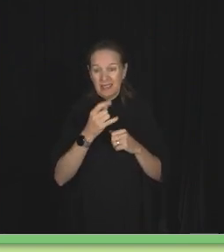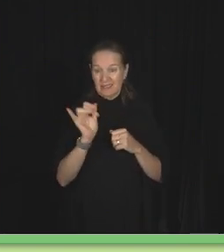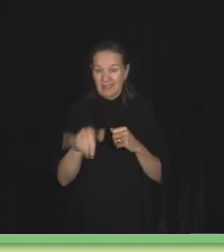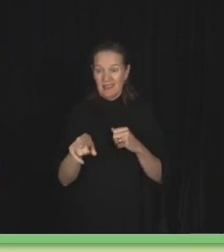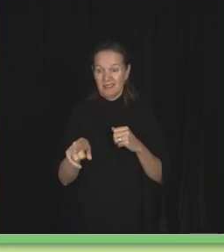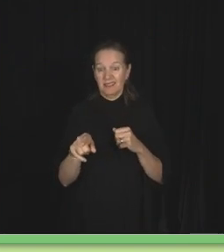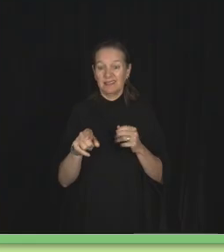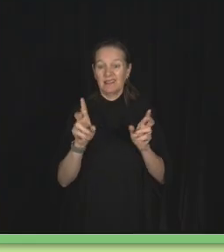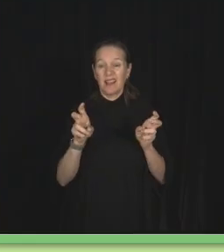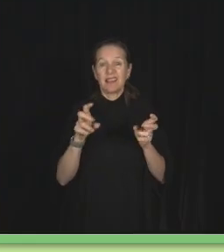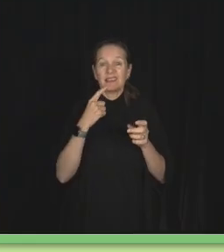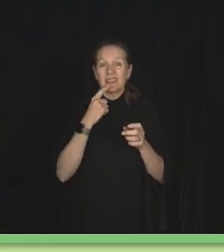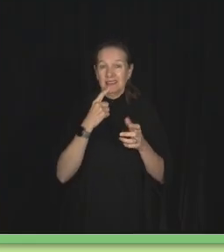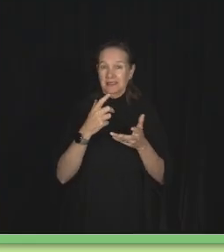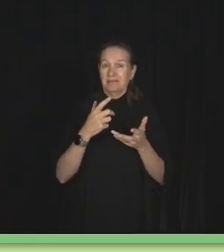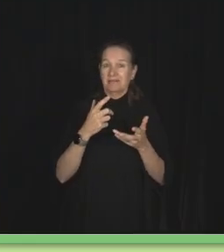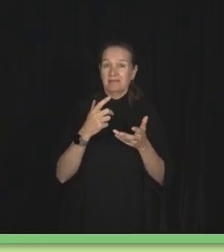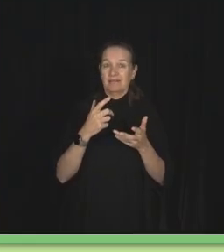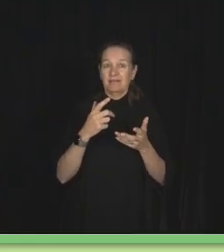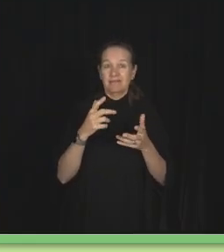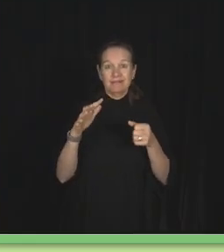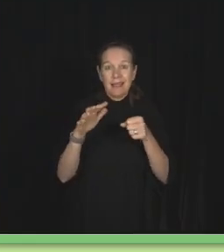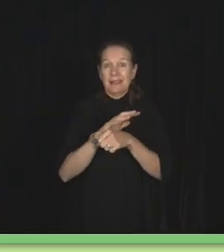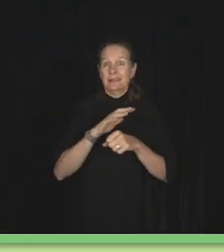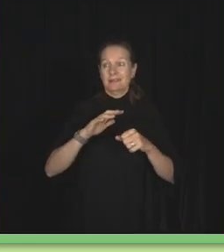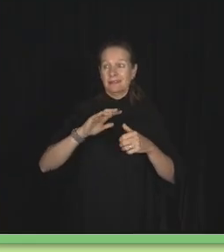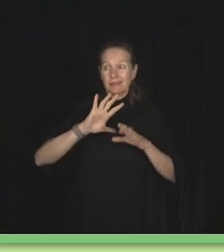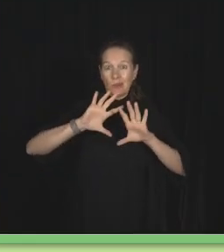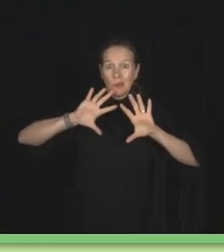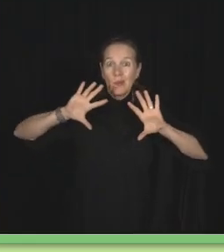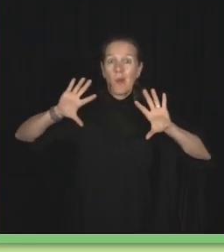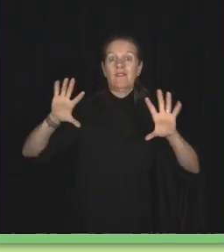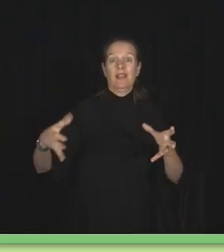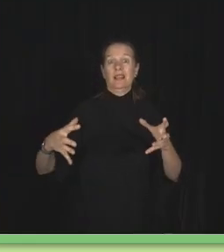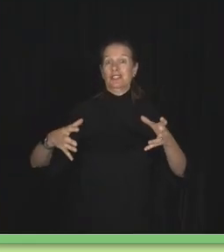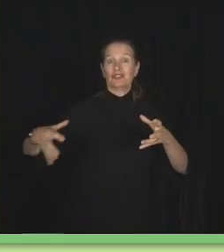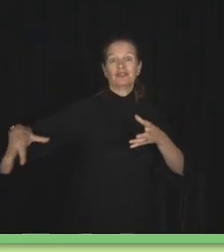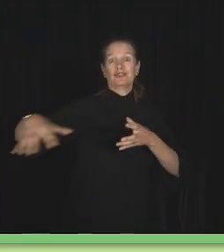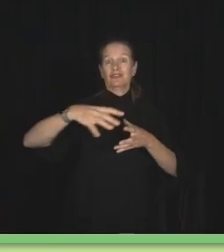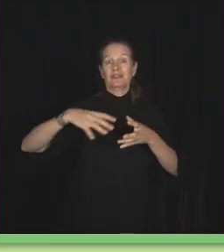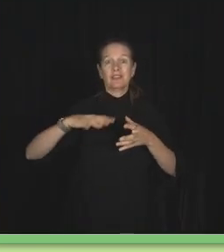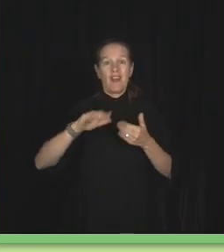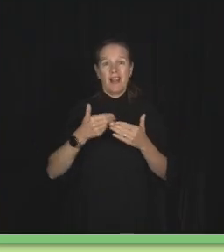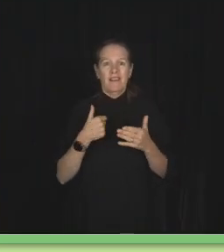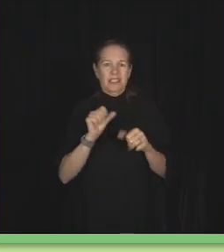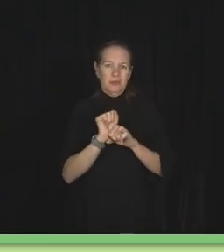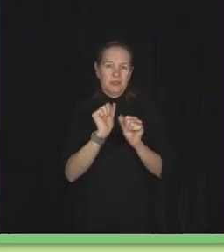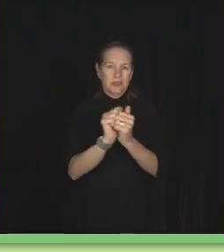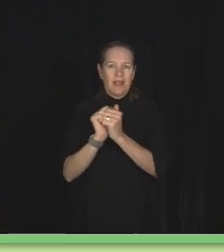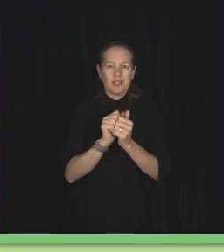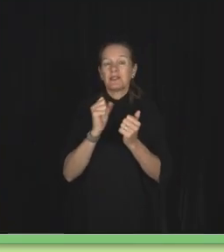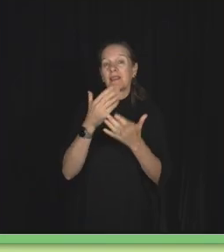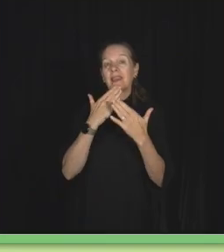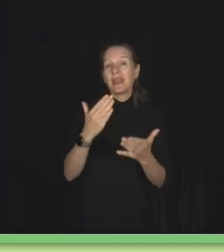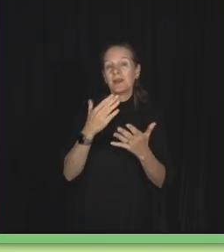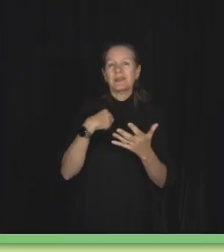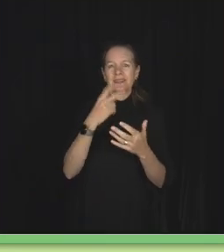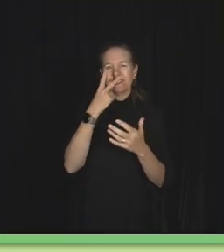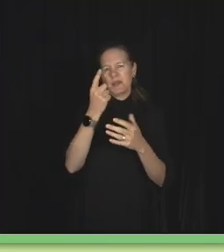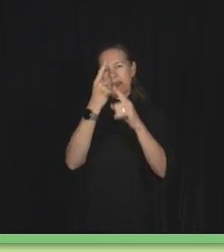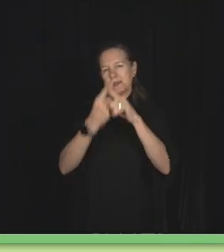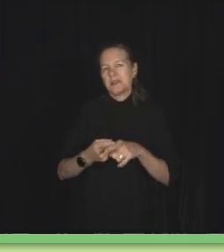suggests, takes a whole village, including us internally as well. So thank you all so much, and hope to see you all in Amsterdam.